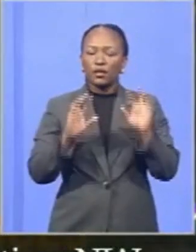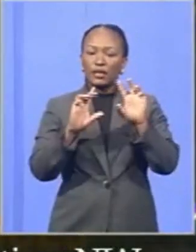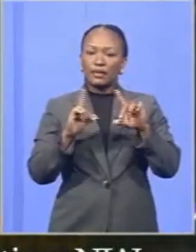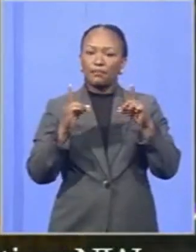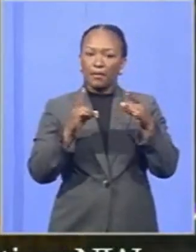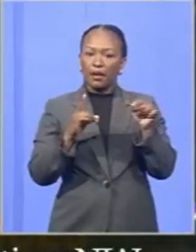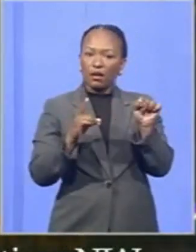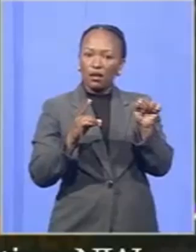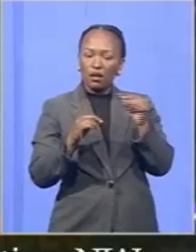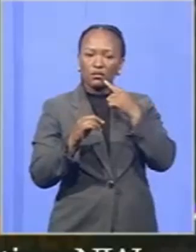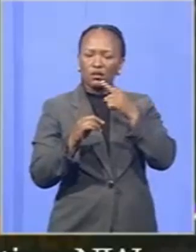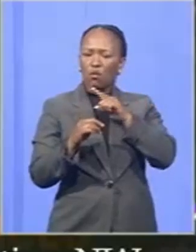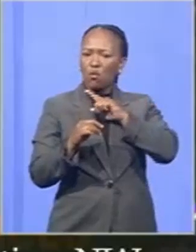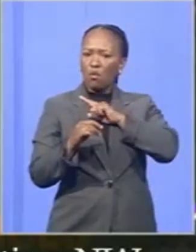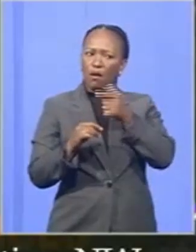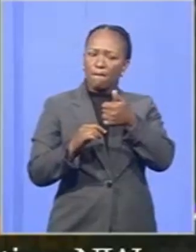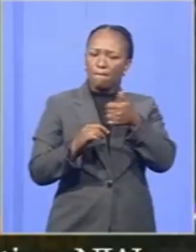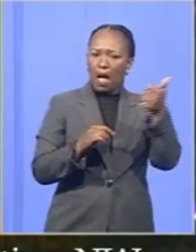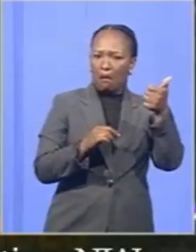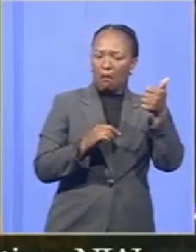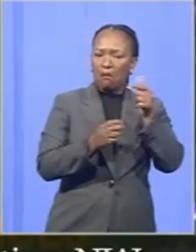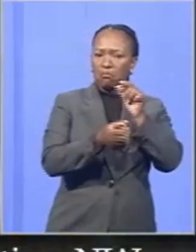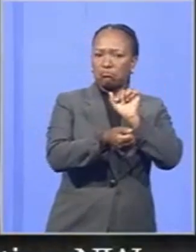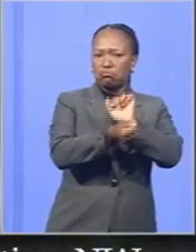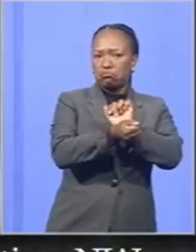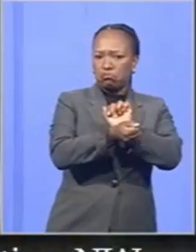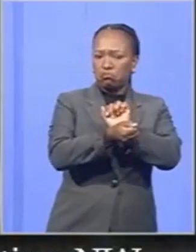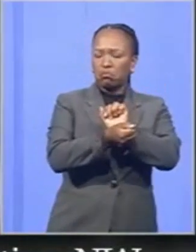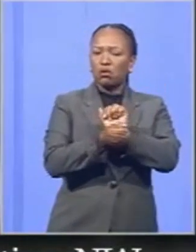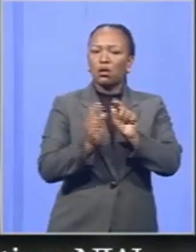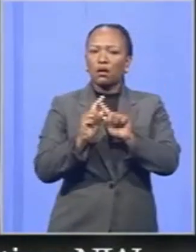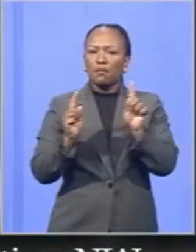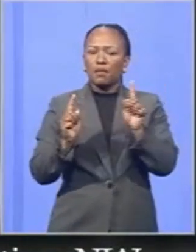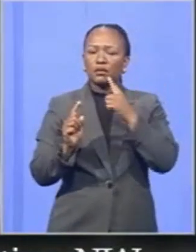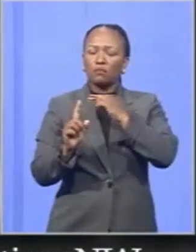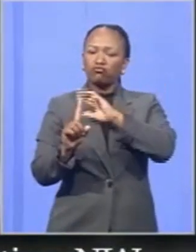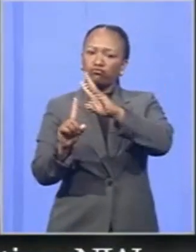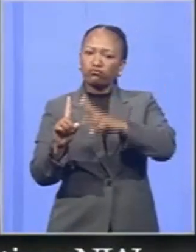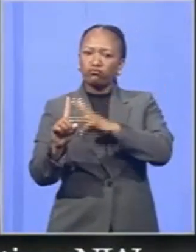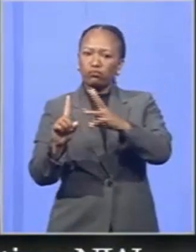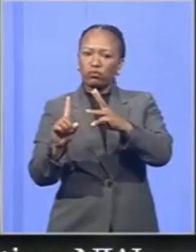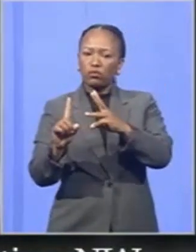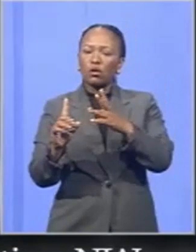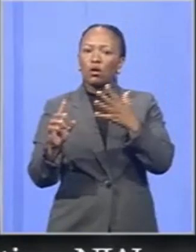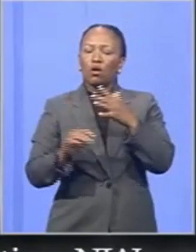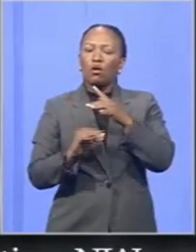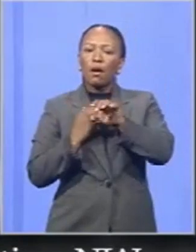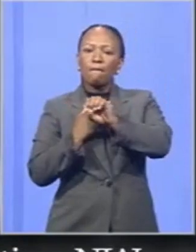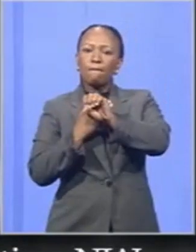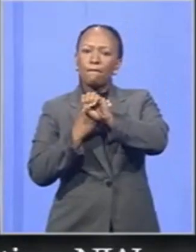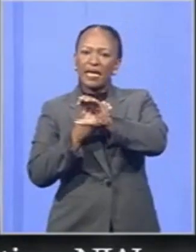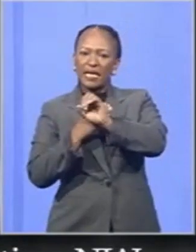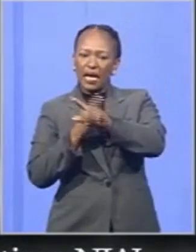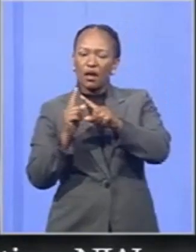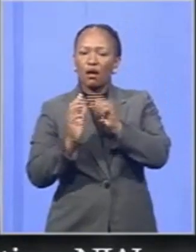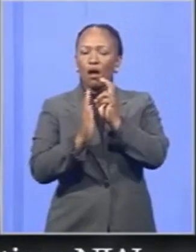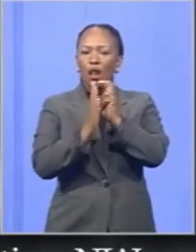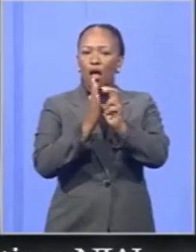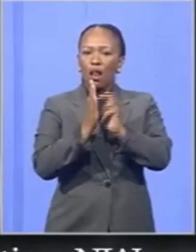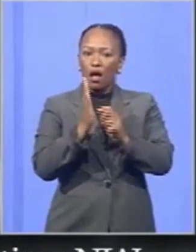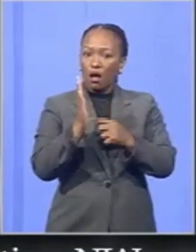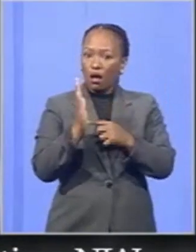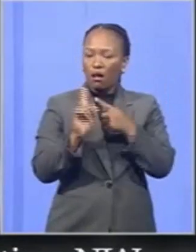totobatsa gore a ba mo buseditse kgolegelong fela ba ka ile fa khalemelelwa go buisana le bobegakgang le go tlola molelwane yo a